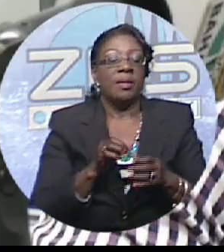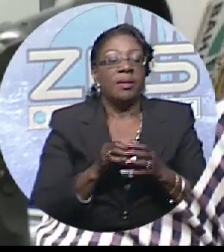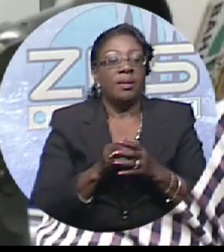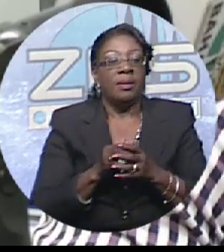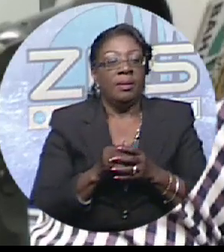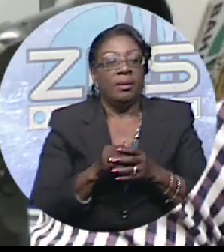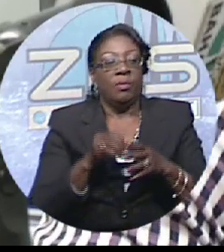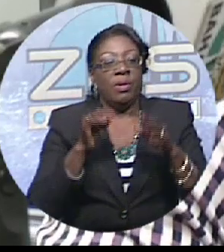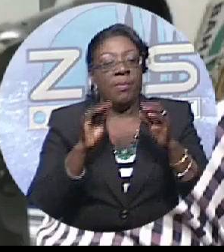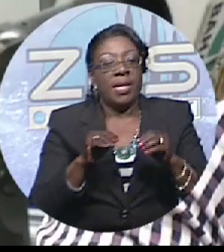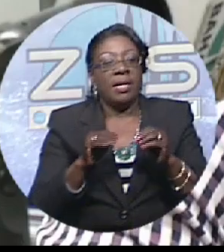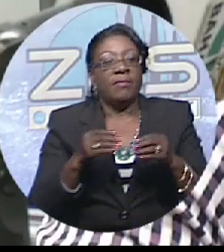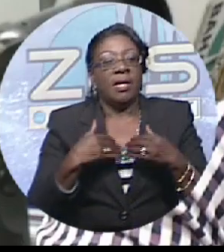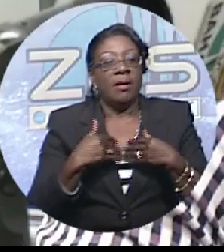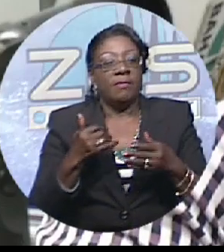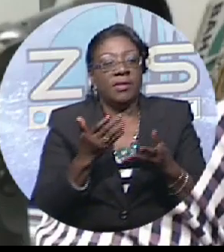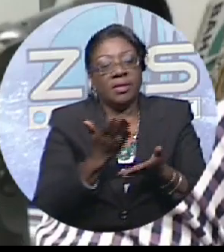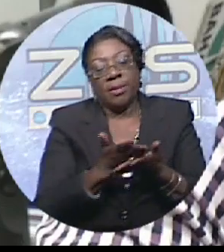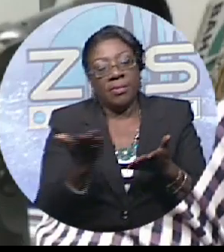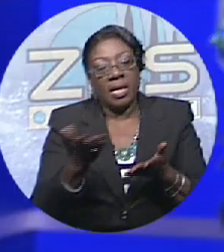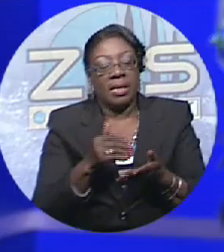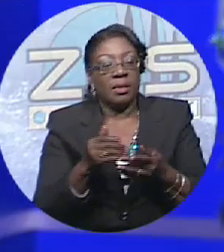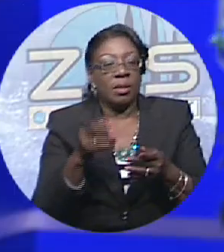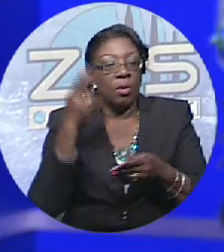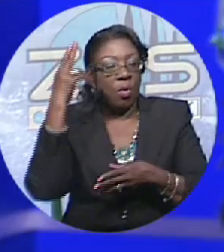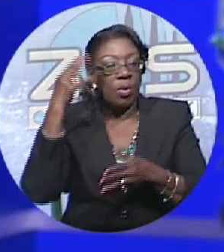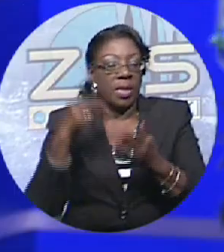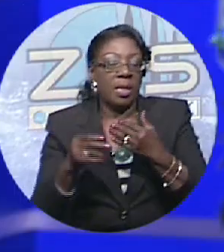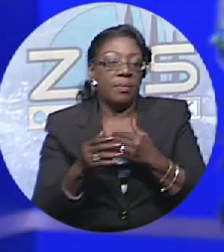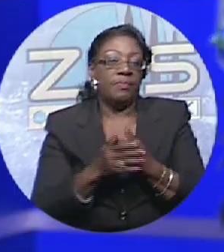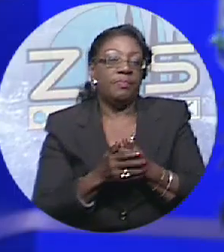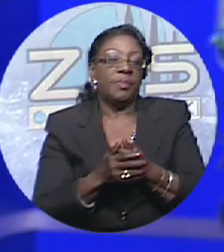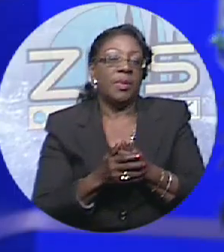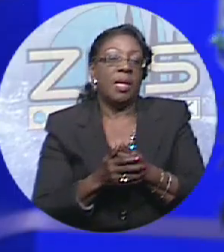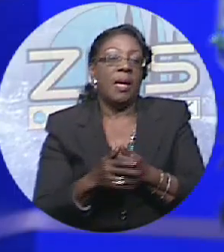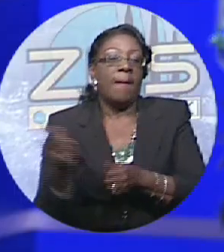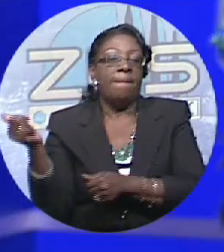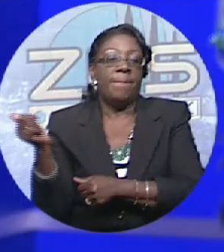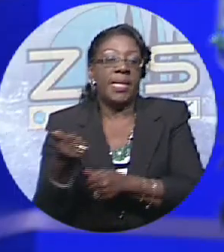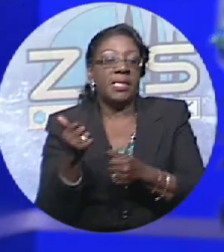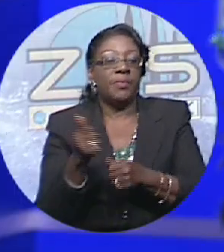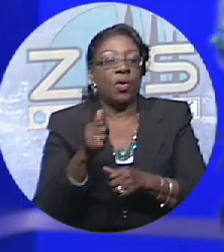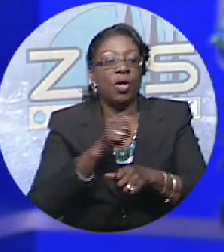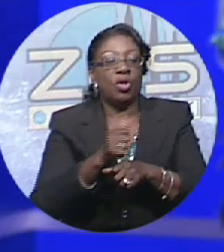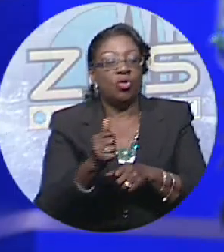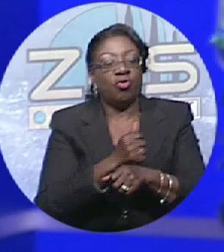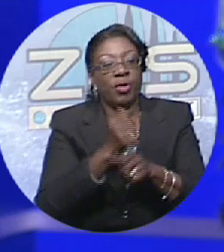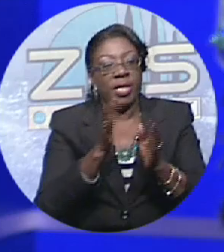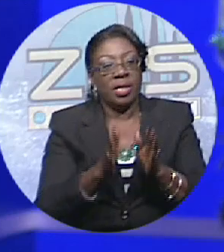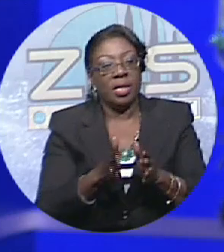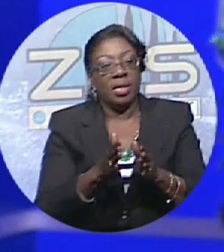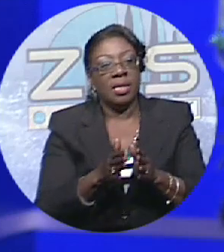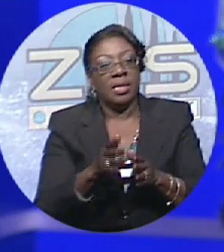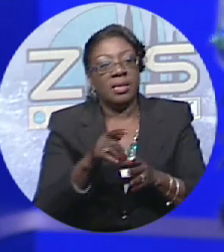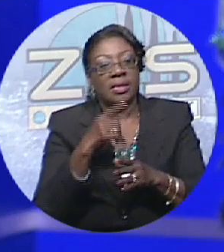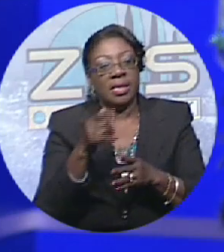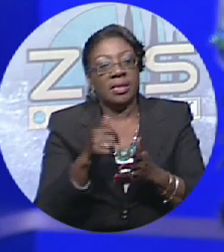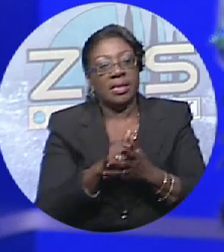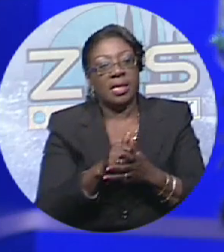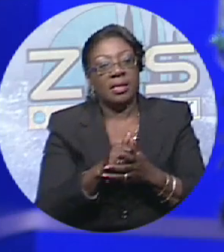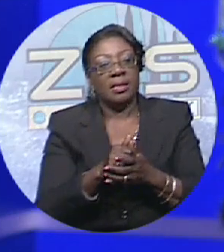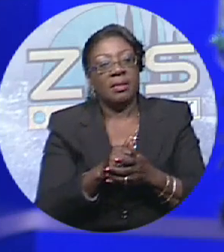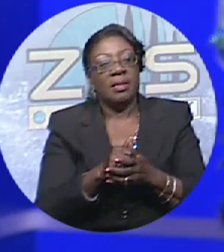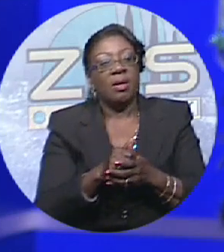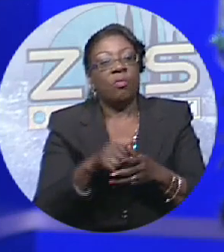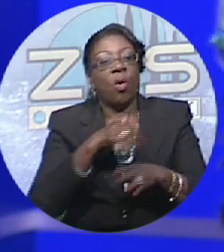ground. We might have that at the hotel. Baseball trio Todd Isaacs Jr., Anthony Seymour, and Lucius Fox